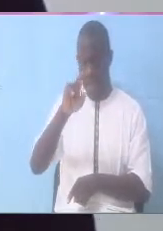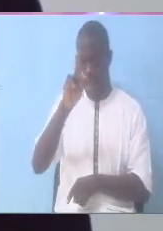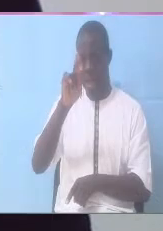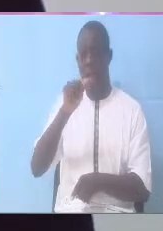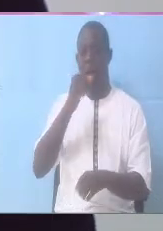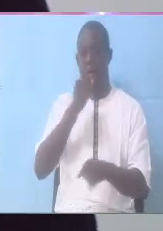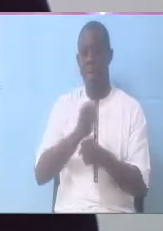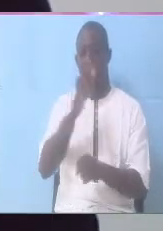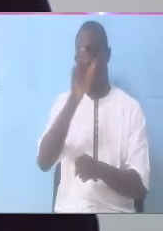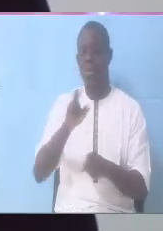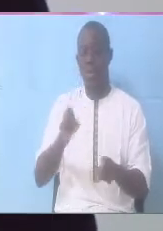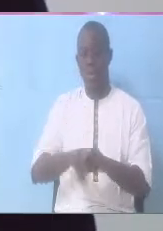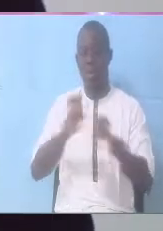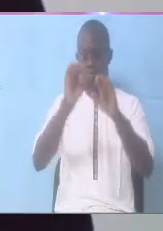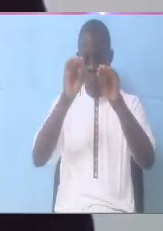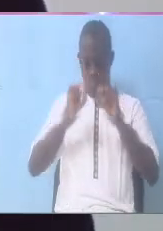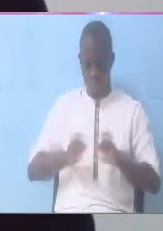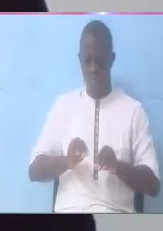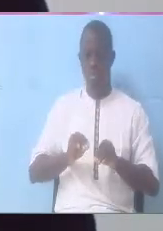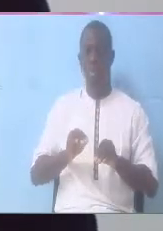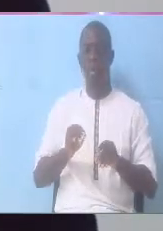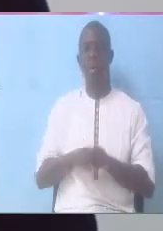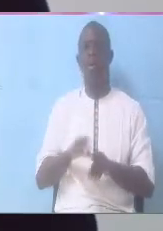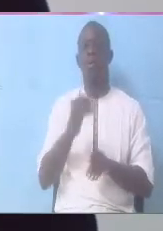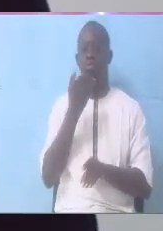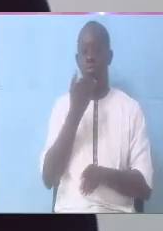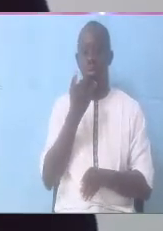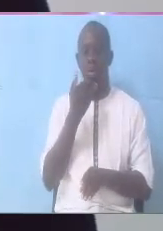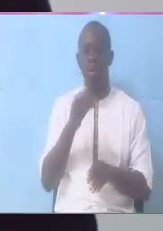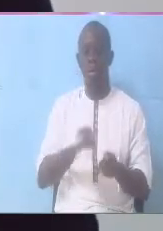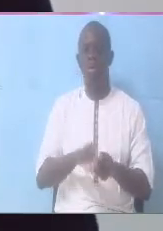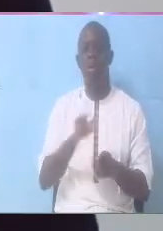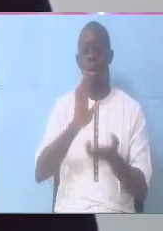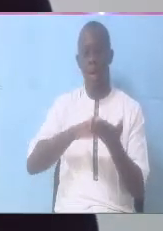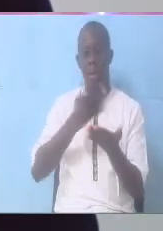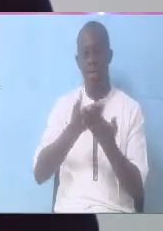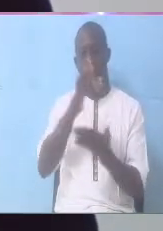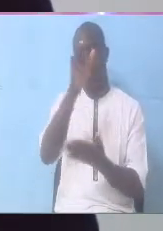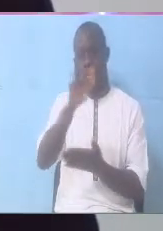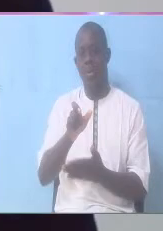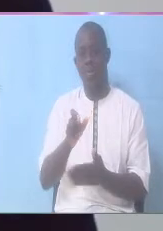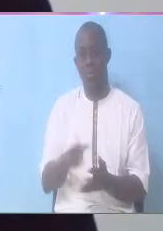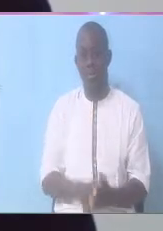because, I'm sorry, interpreters, I have to go quicker because we want to finish this part.